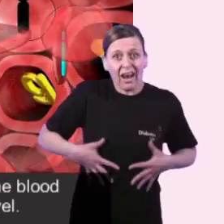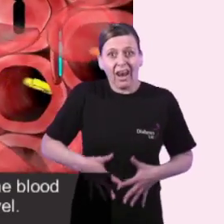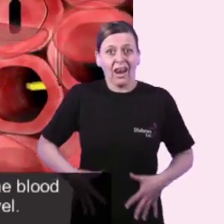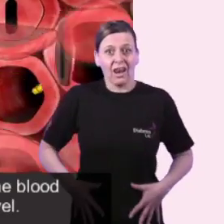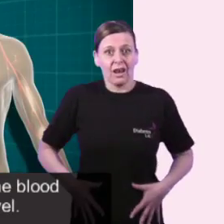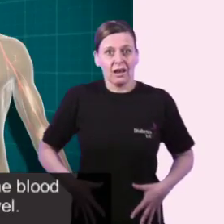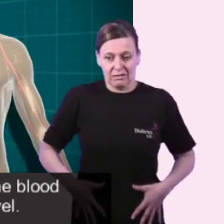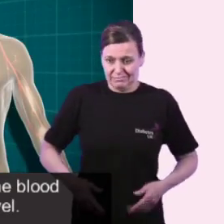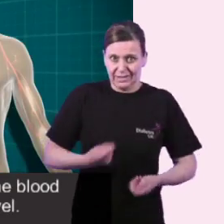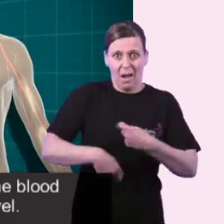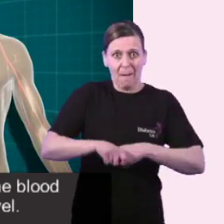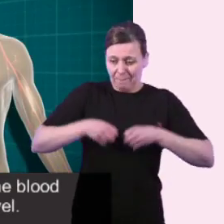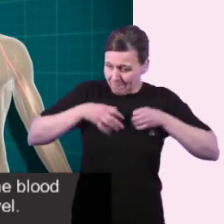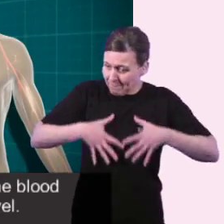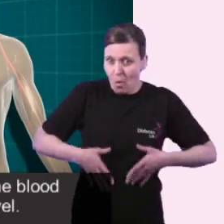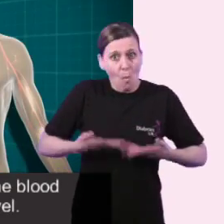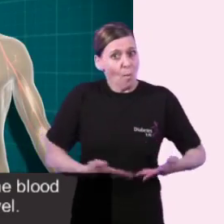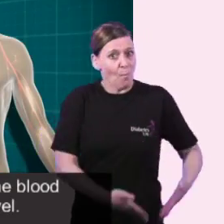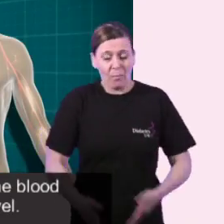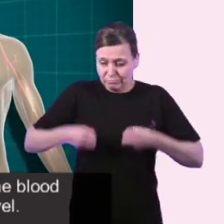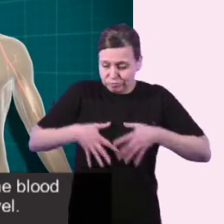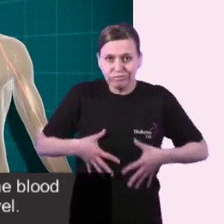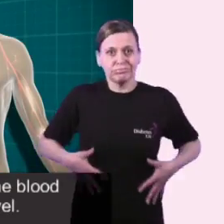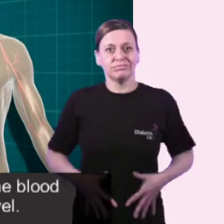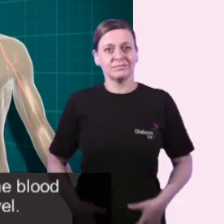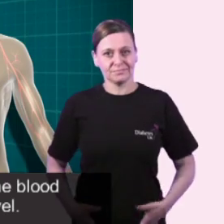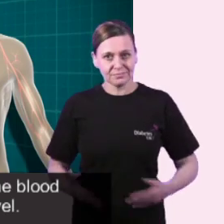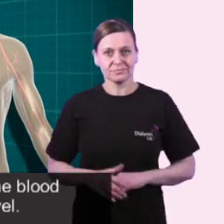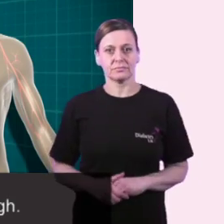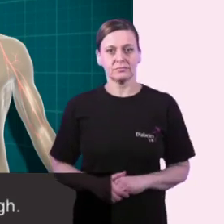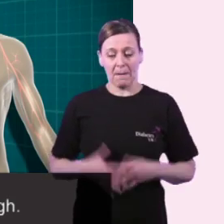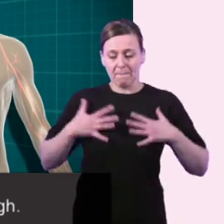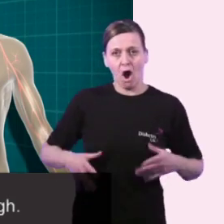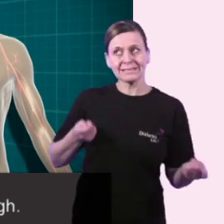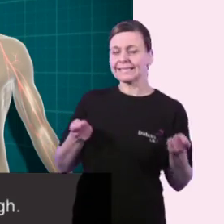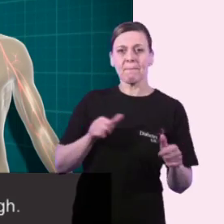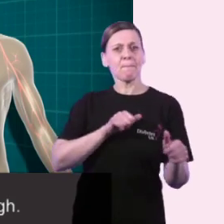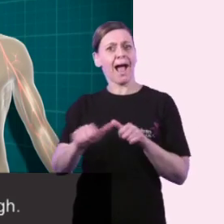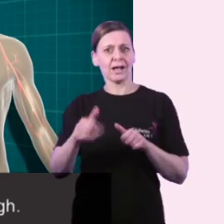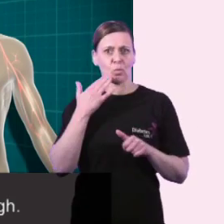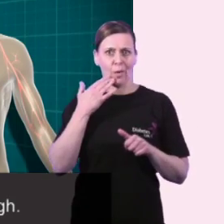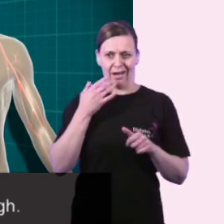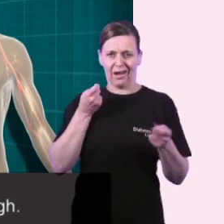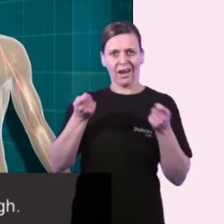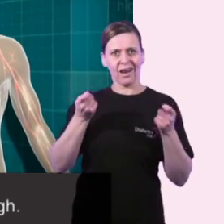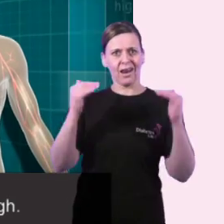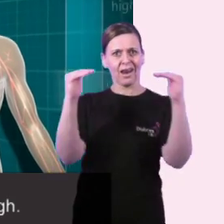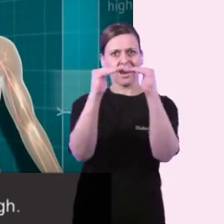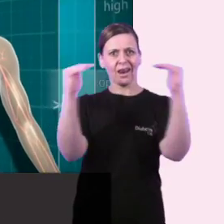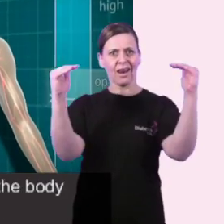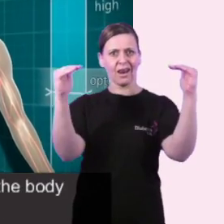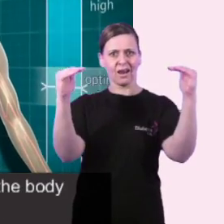The body functions best with the blood glucose at an optimum level. It doesn't like it if the blood glucose rises too high.